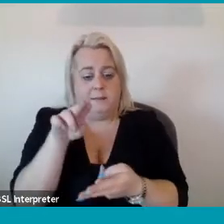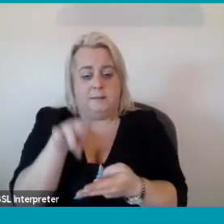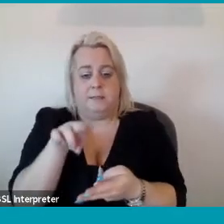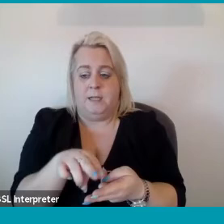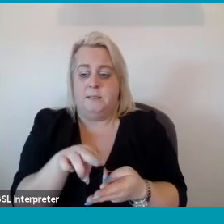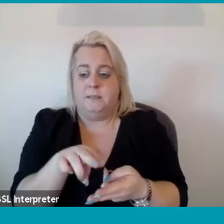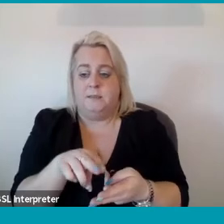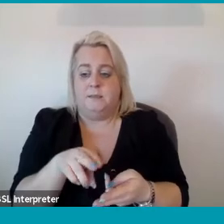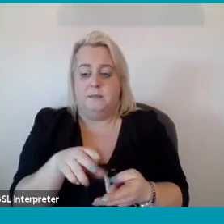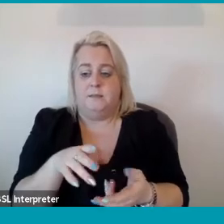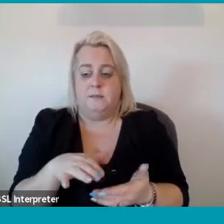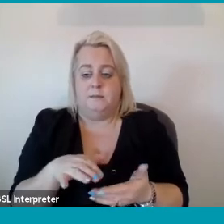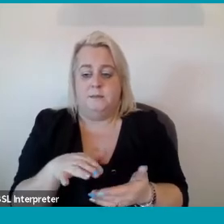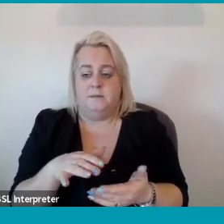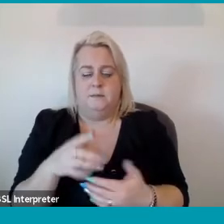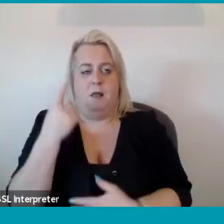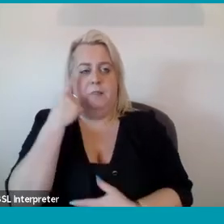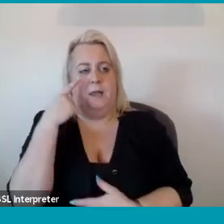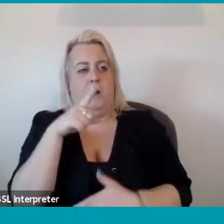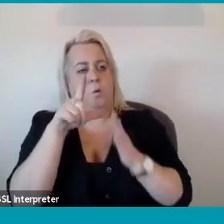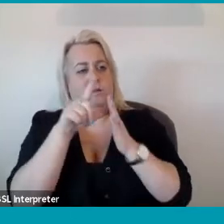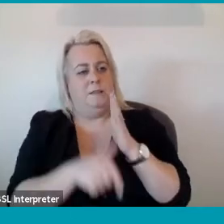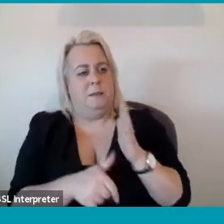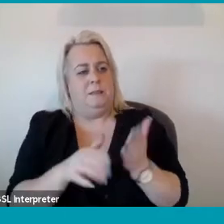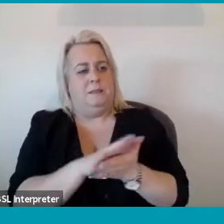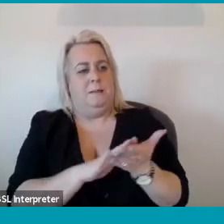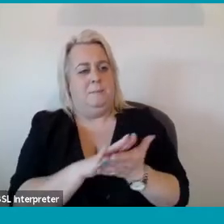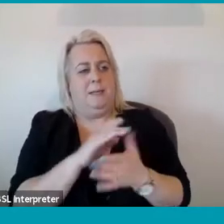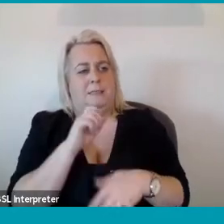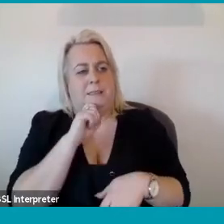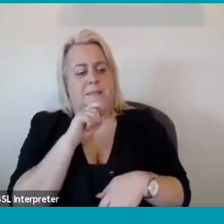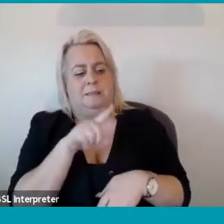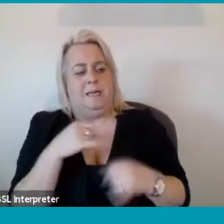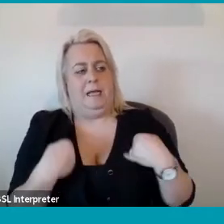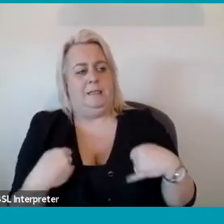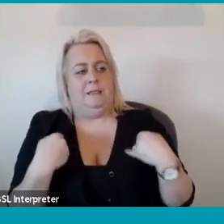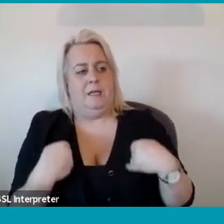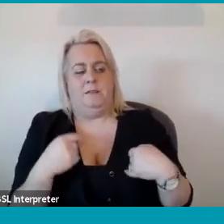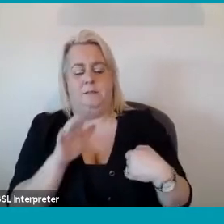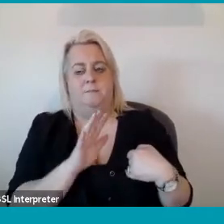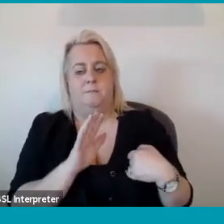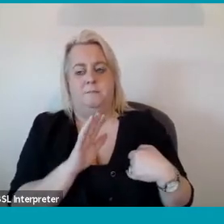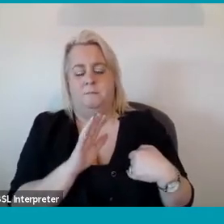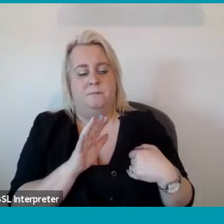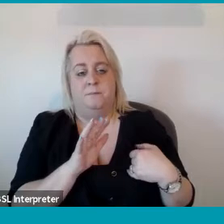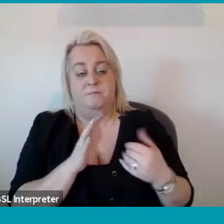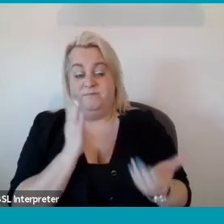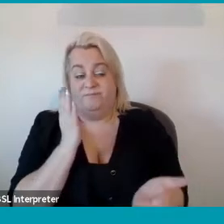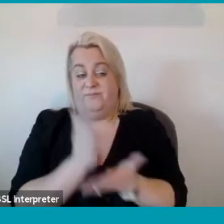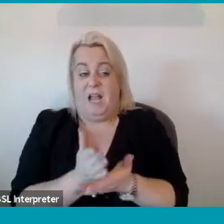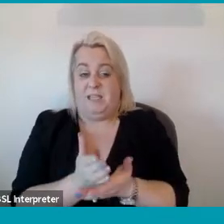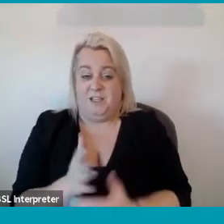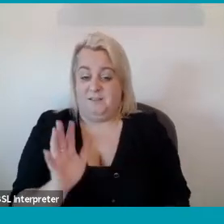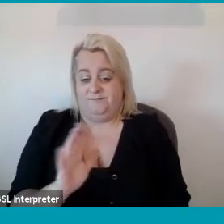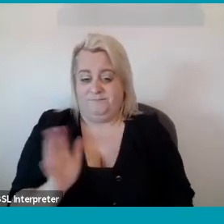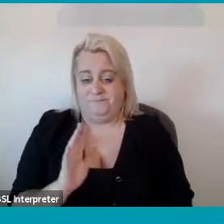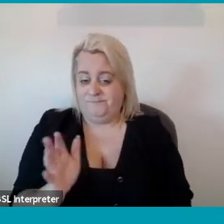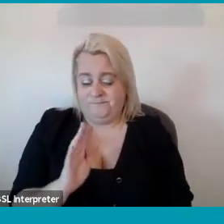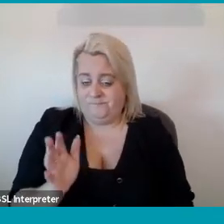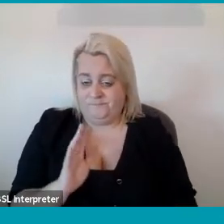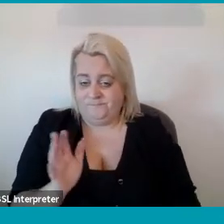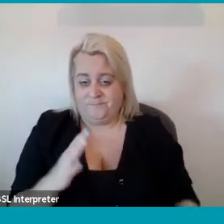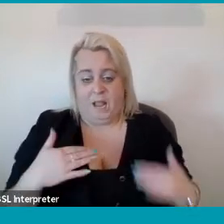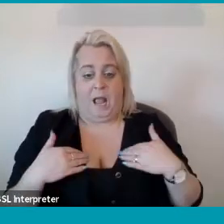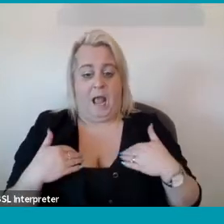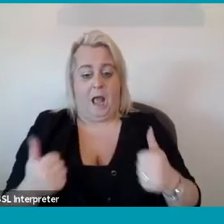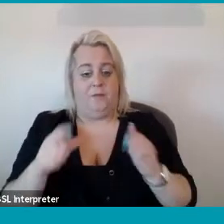isn't it? We tend to think of disability equaling illness, and actually health and